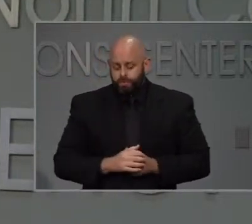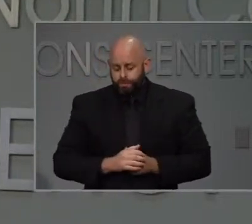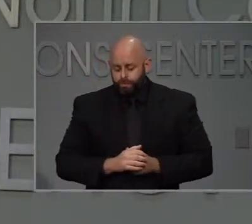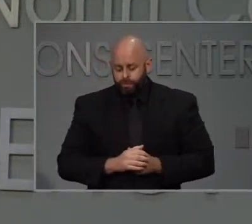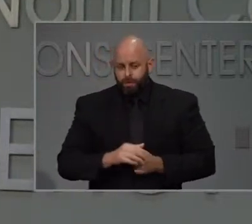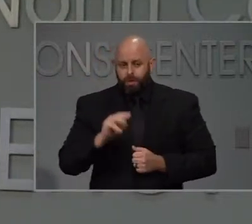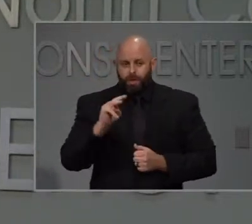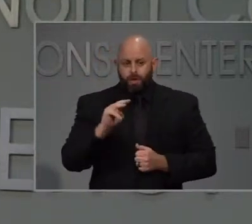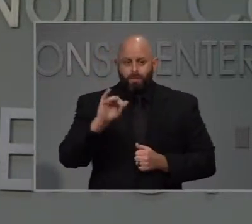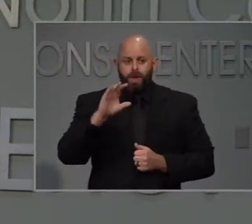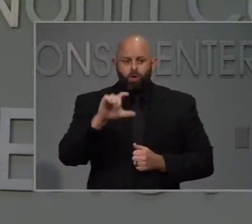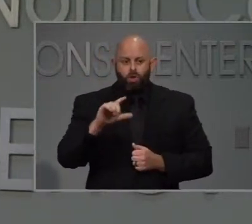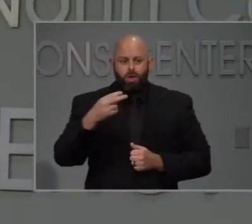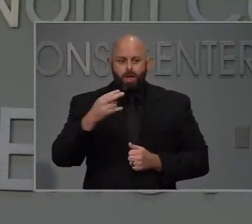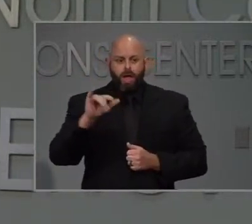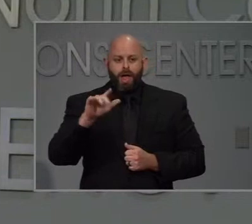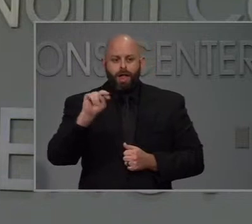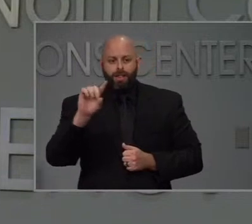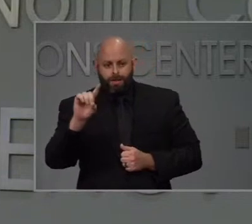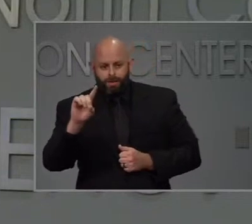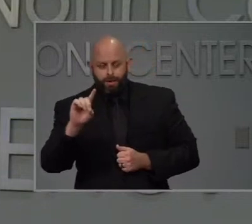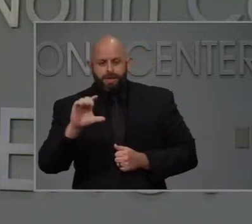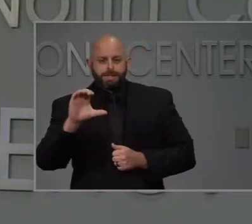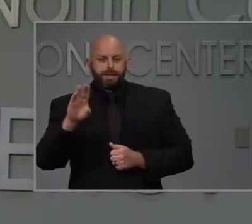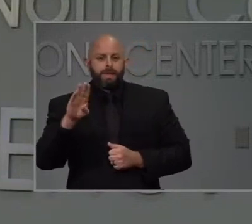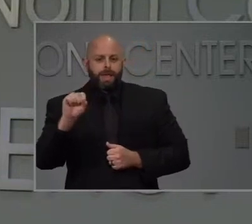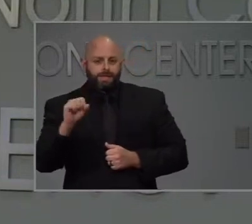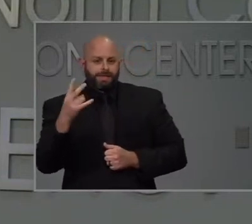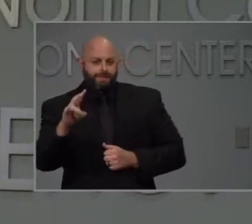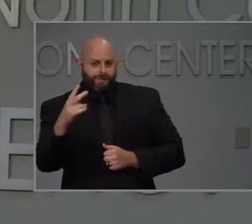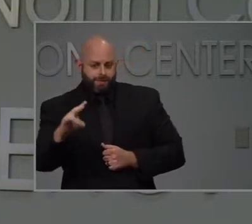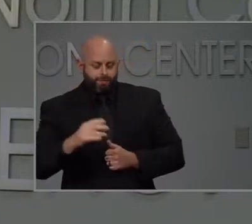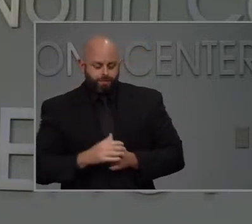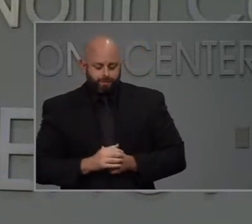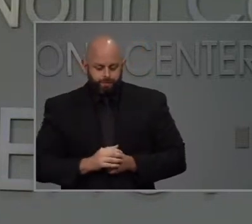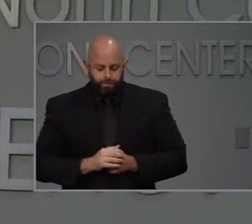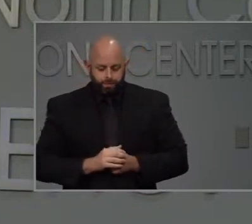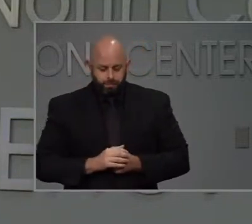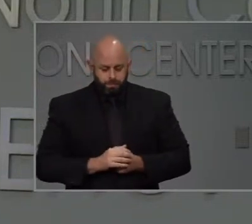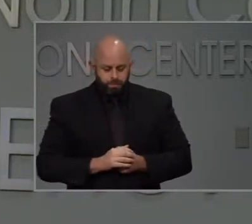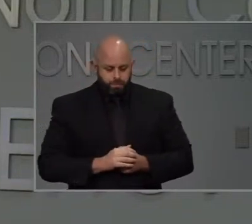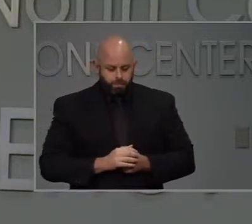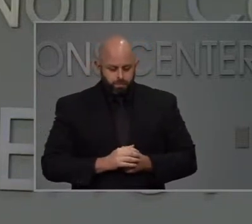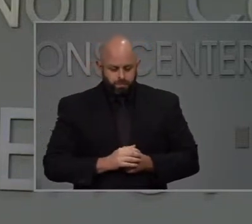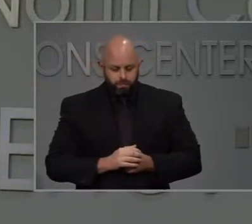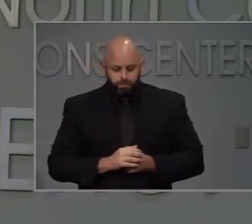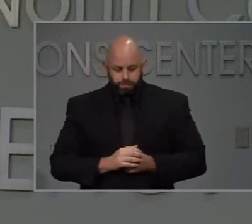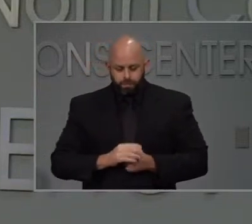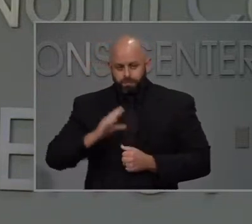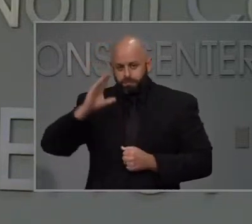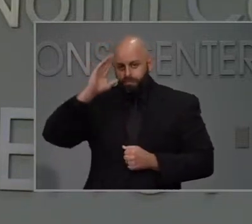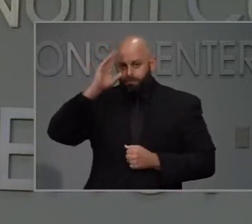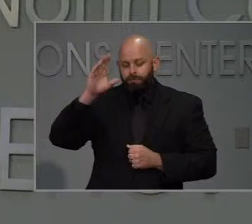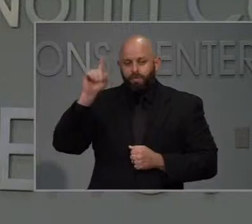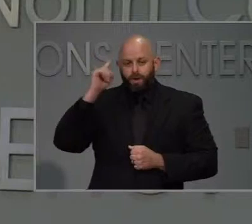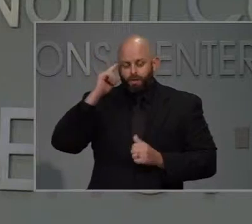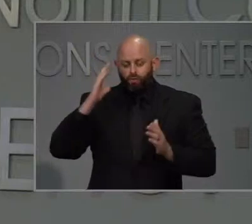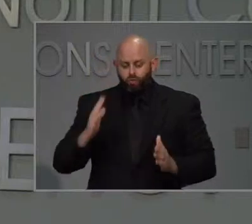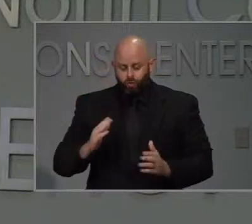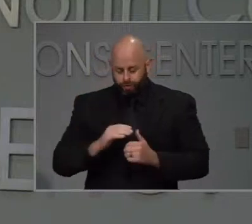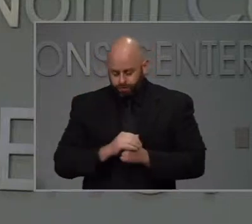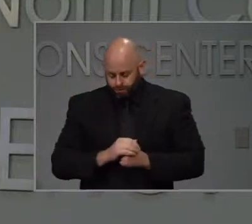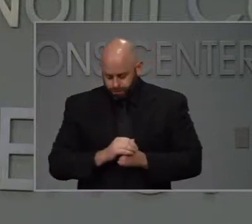Michael Hyland, CBS 17. Hi, Governor. This is Michael Hyland from CBS 17. We've been hearing